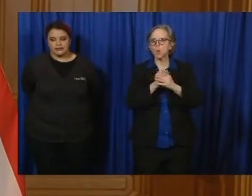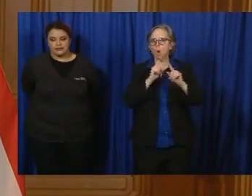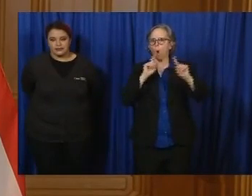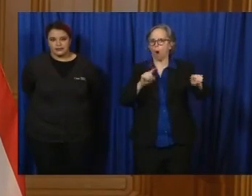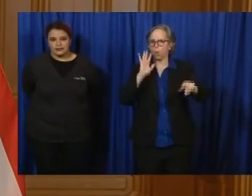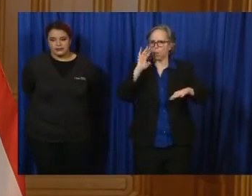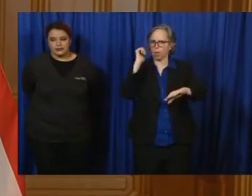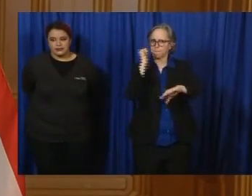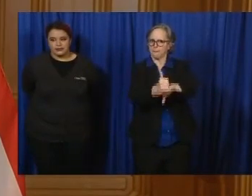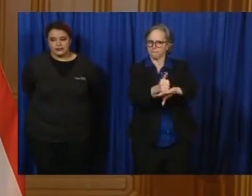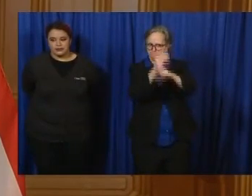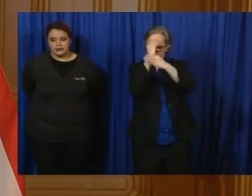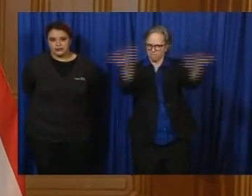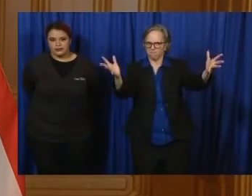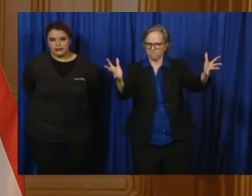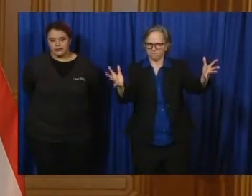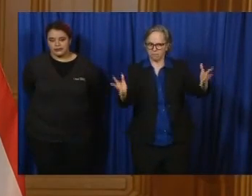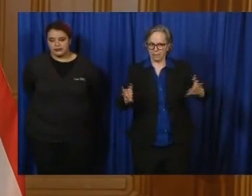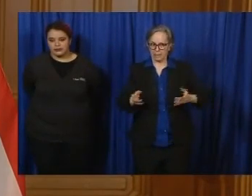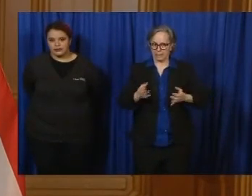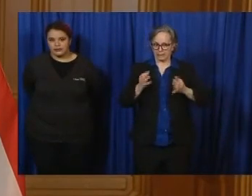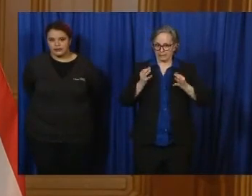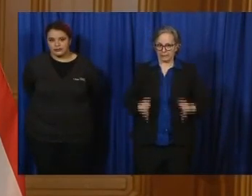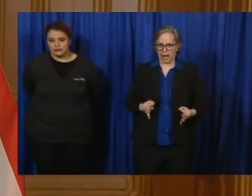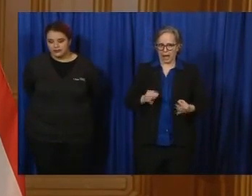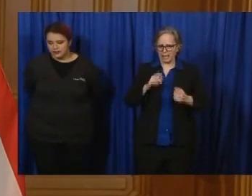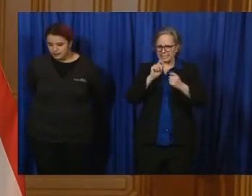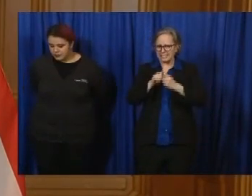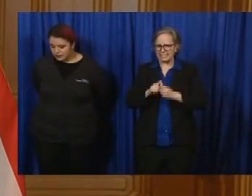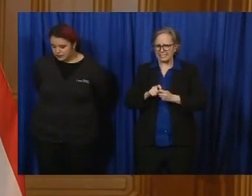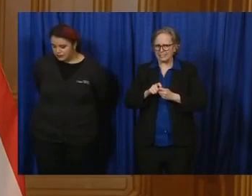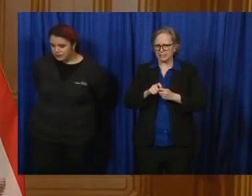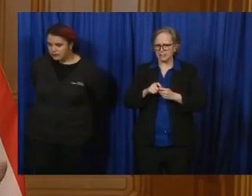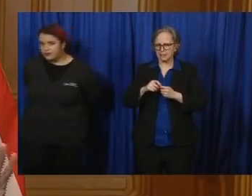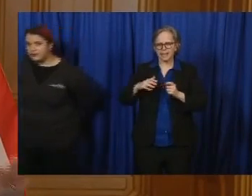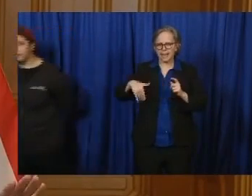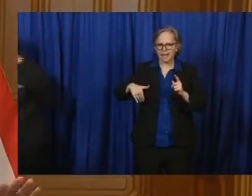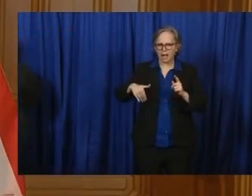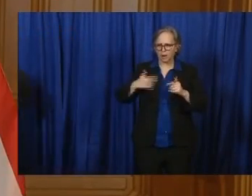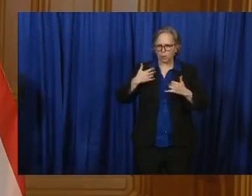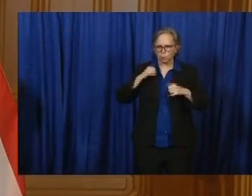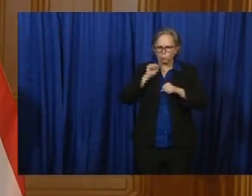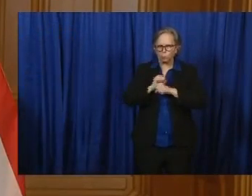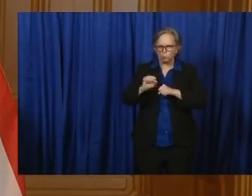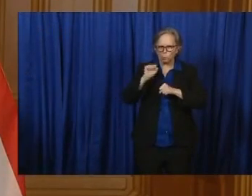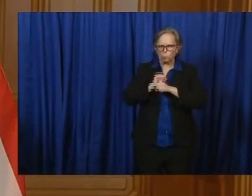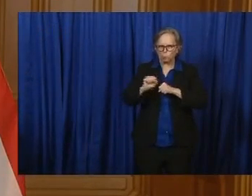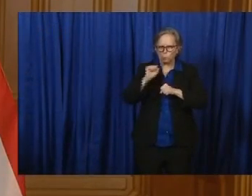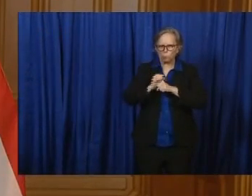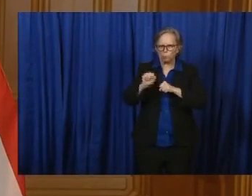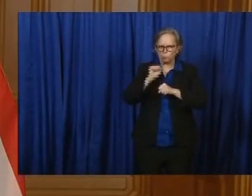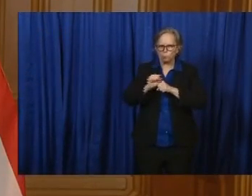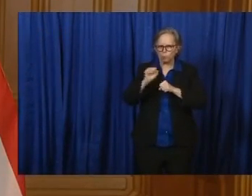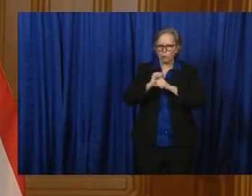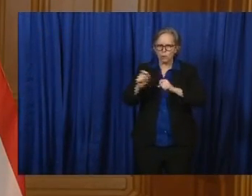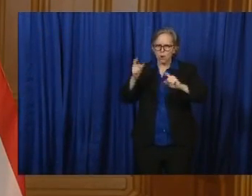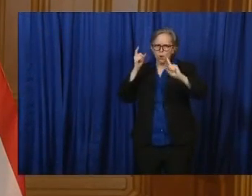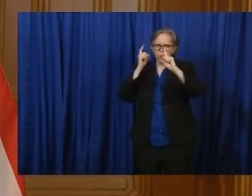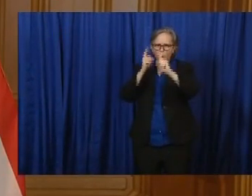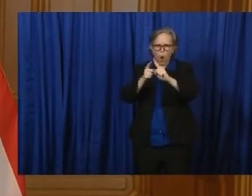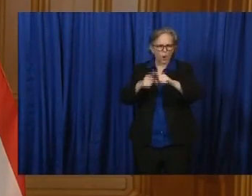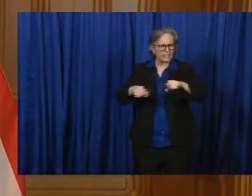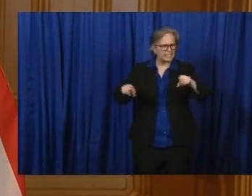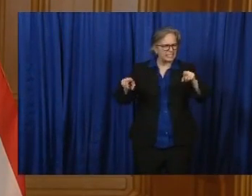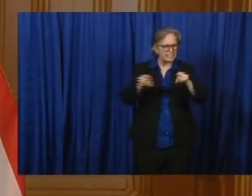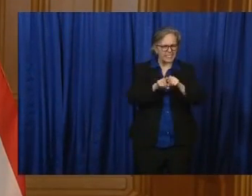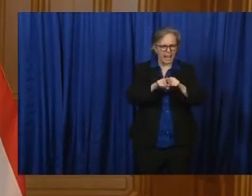still thinking about. The concern is the same, that we have to slow this virus down. The only way we slow it down is if